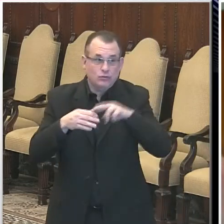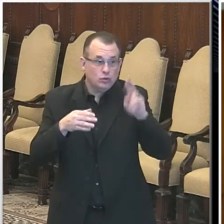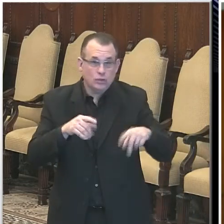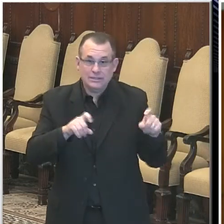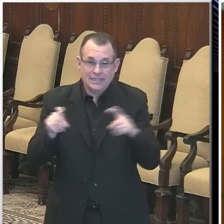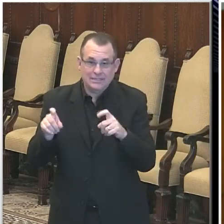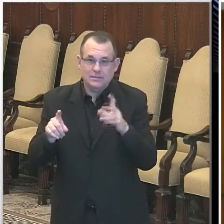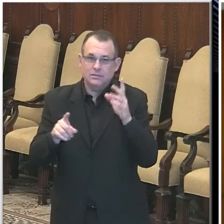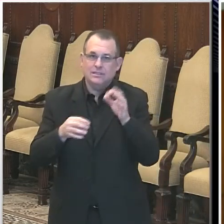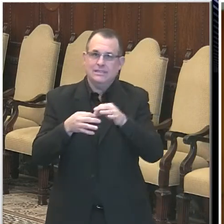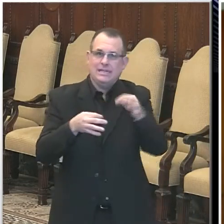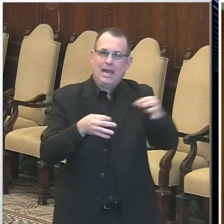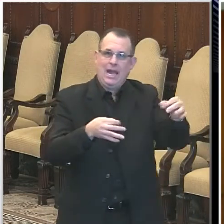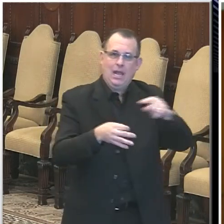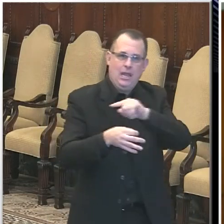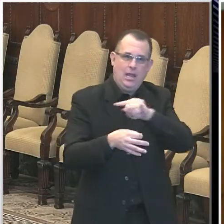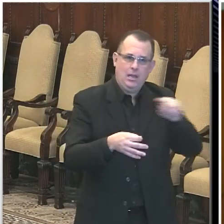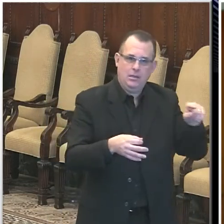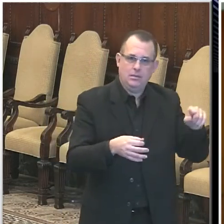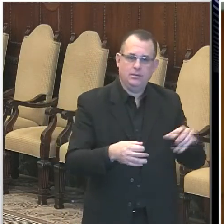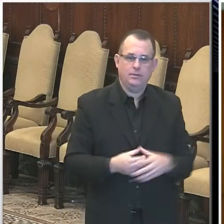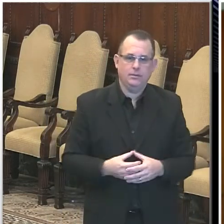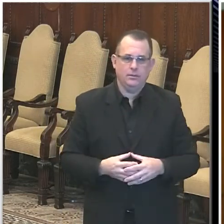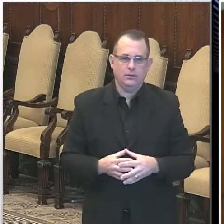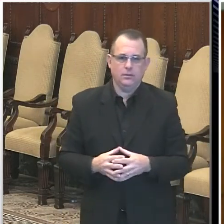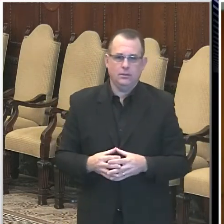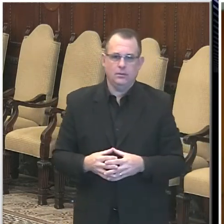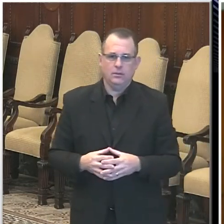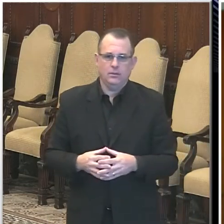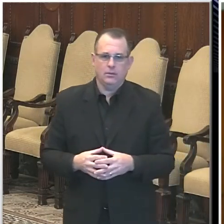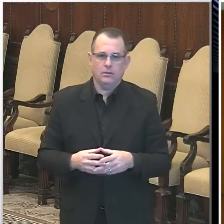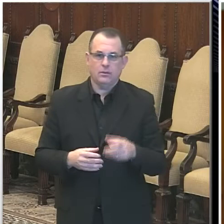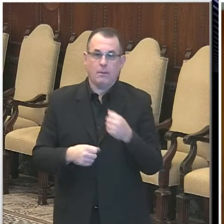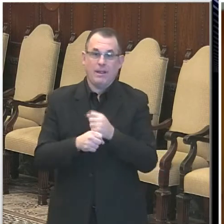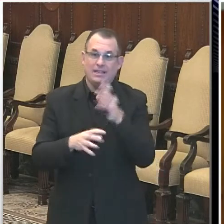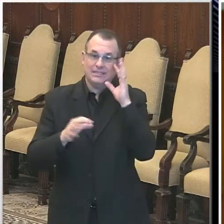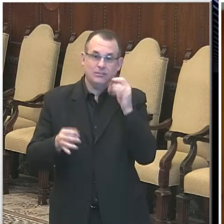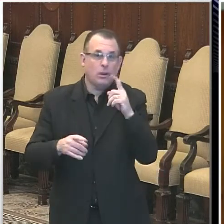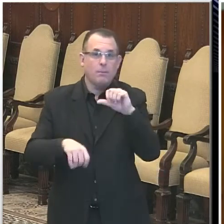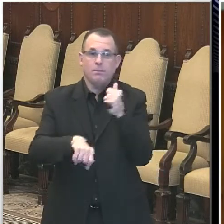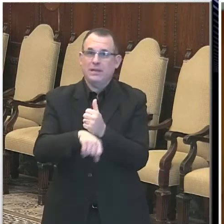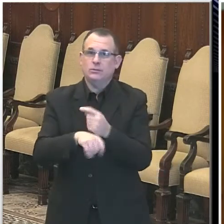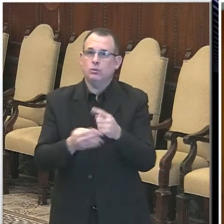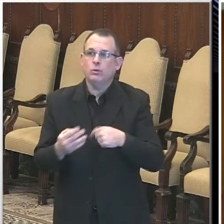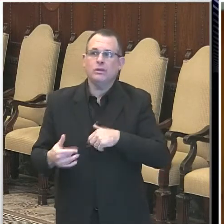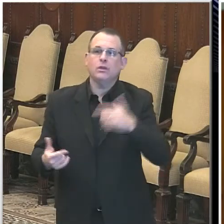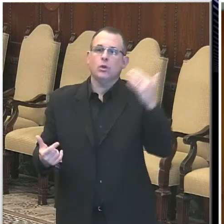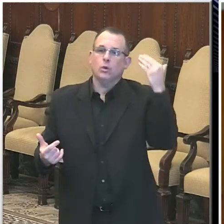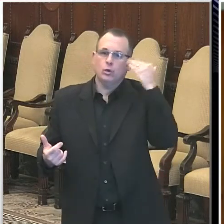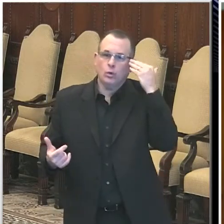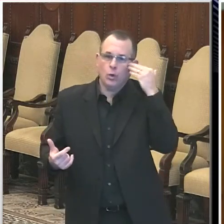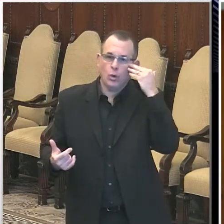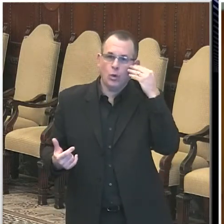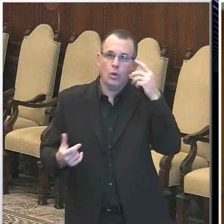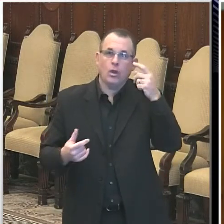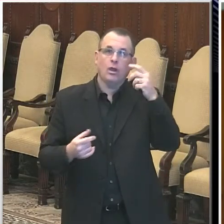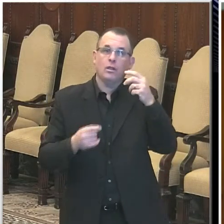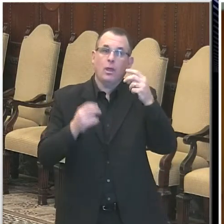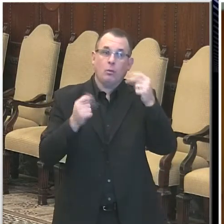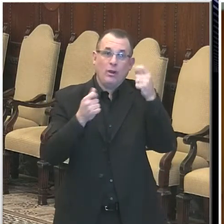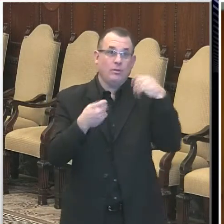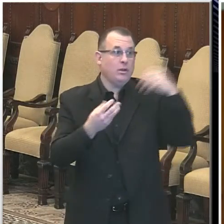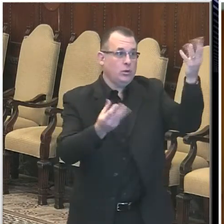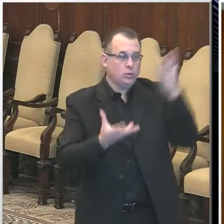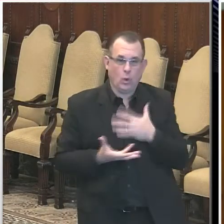we think is happening, based on what we know. And the shorter we can make those delays, the better our decision making will be.